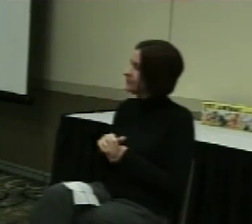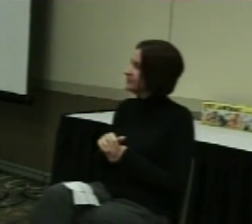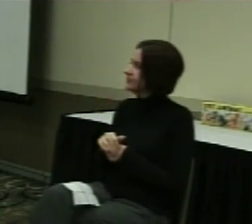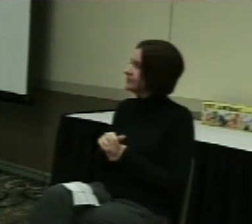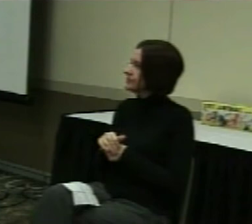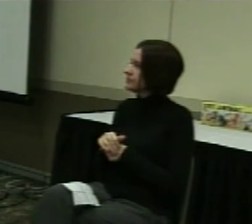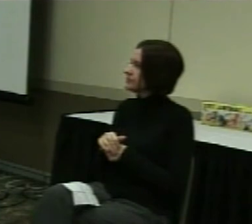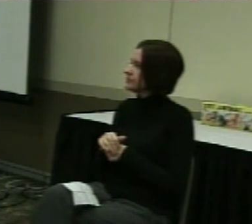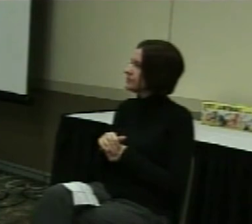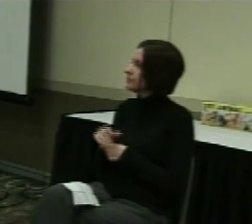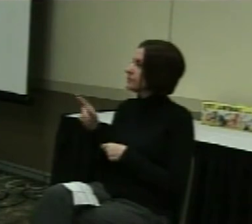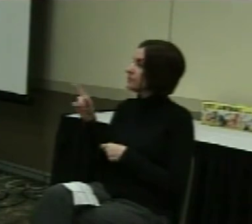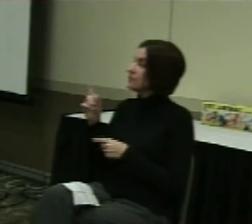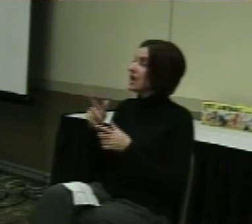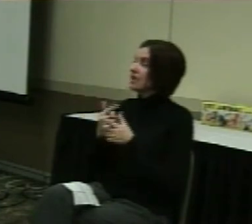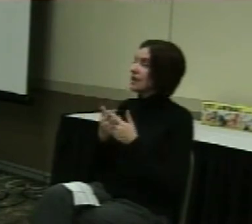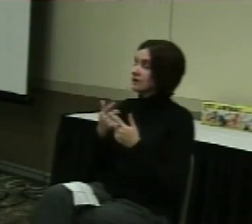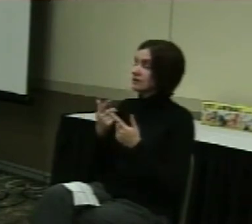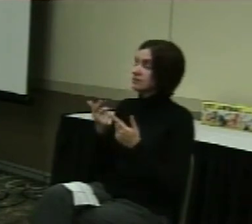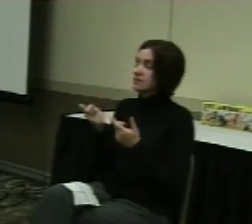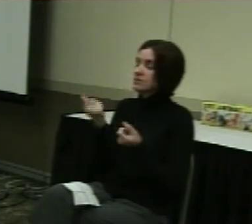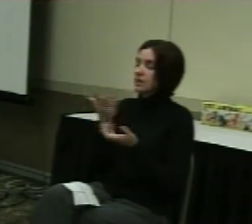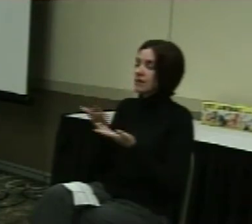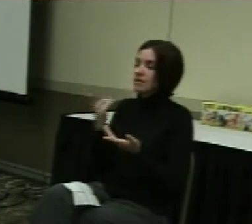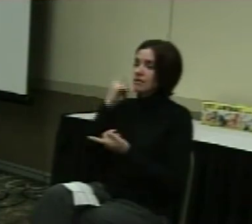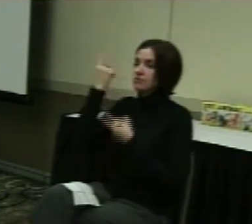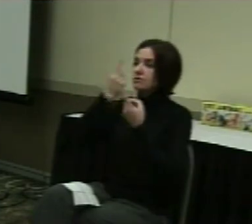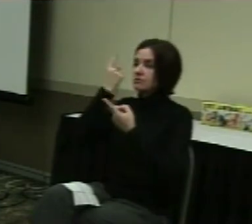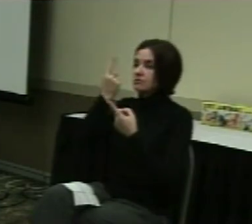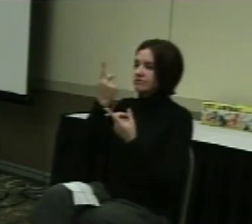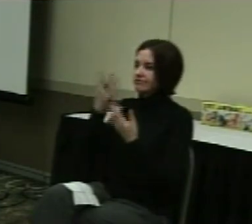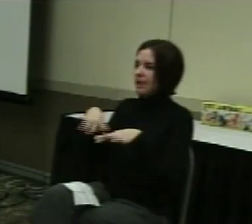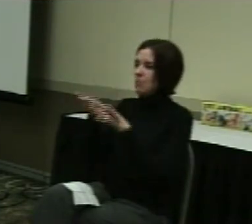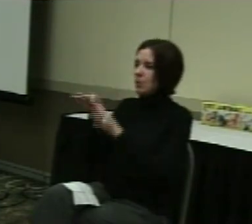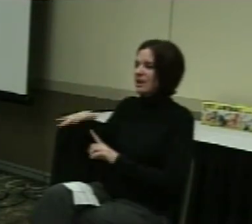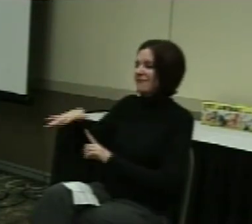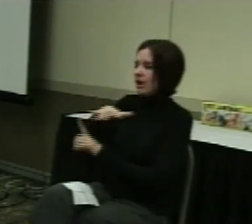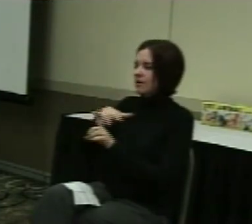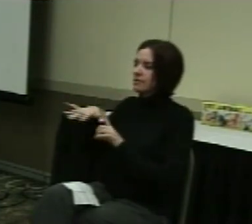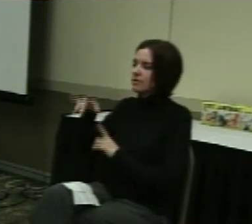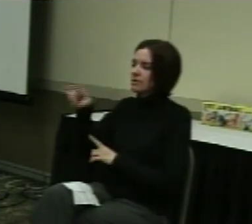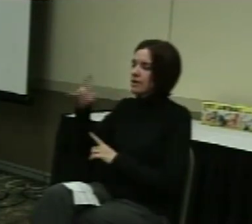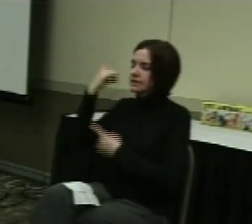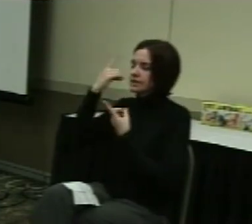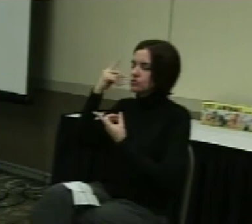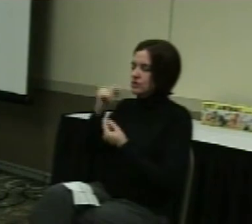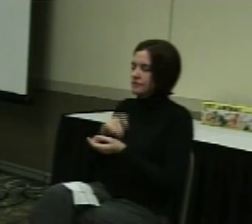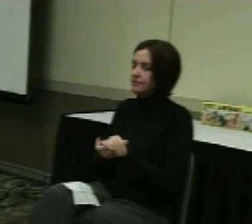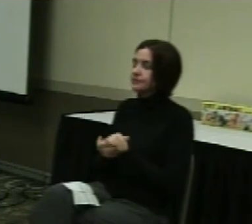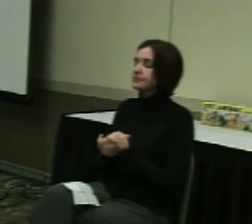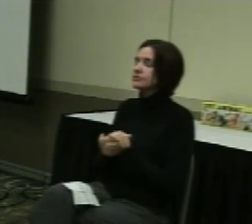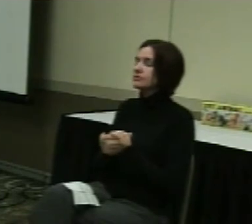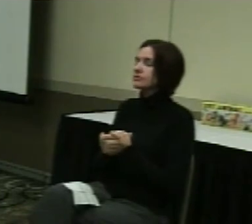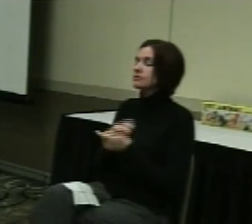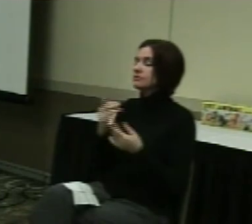Antecedents, very, very big deal to consider the importance of the environment. The environment as